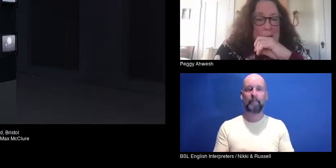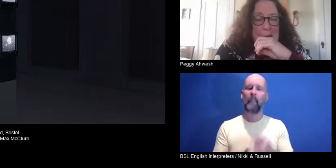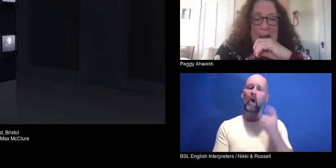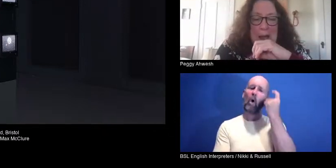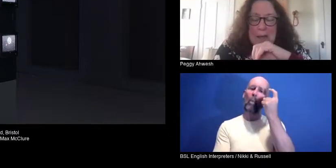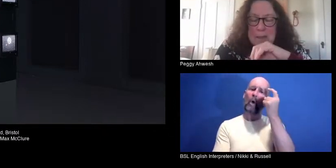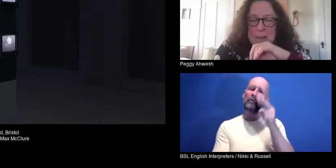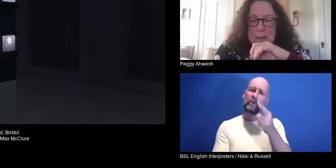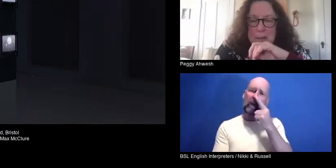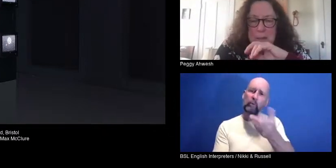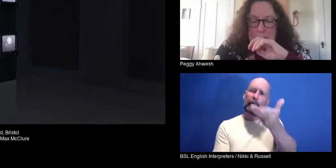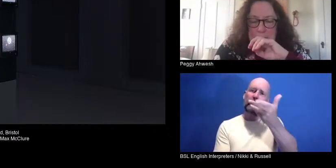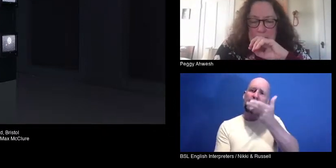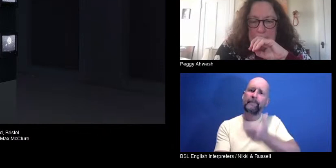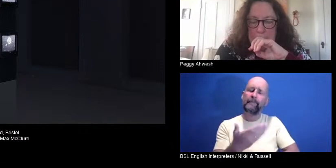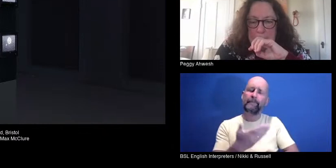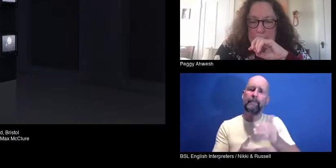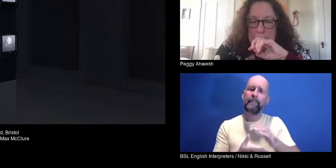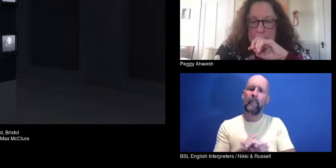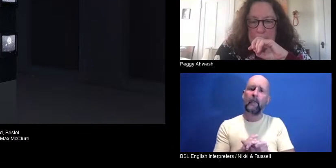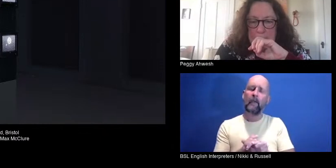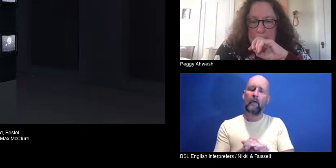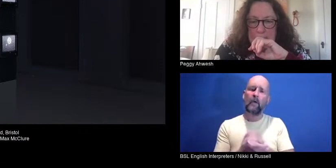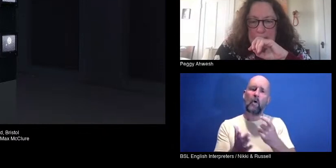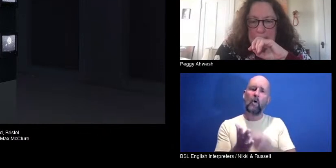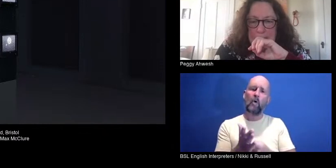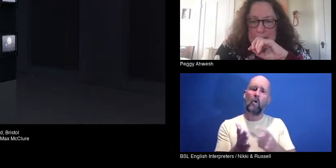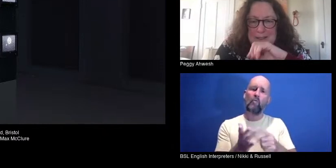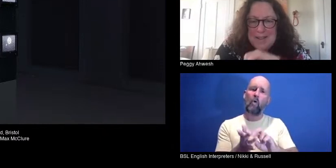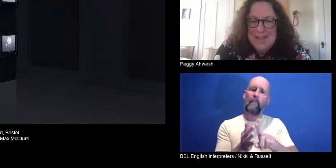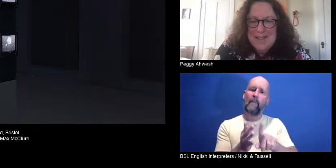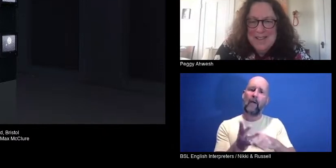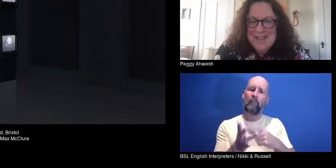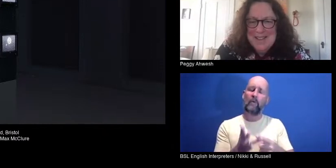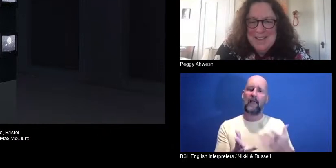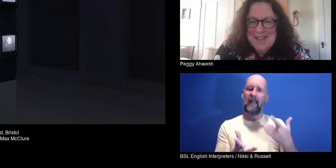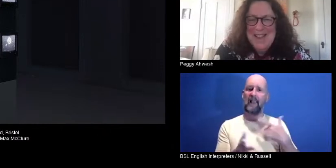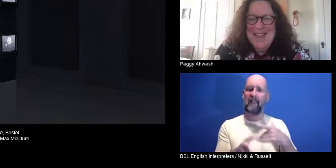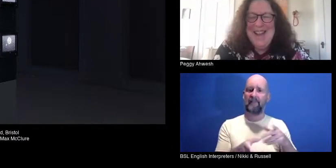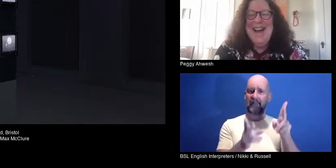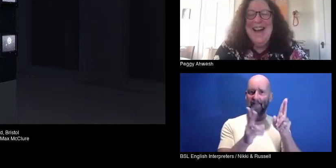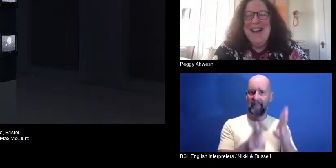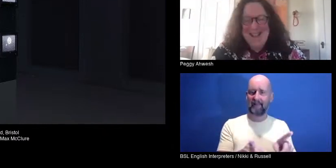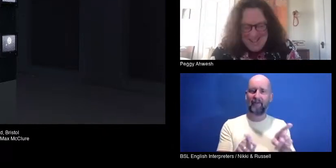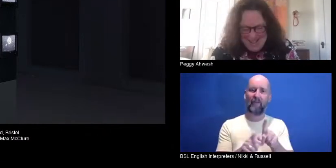can say something about Romero's Living Dead and Bataille's Dead Man.